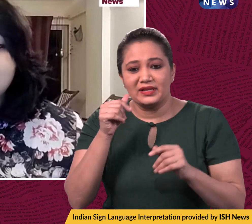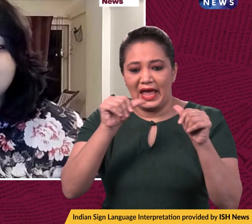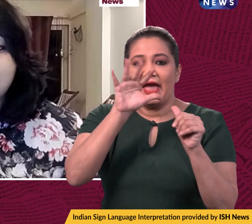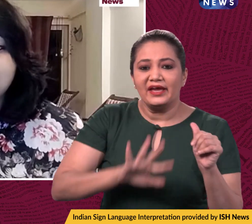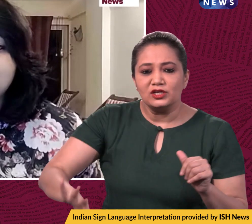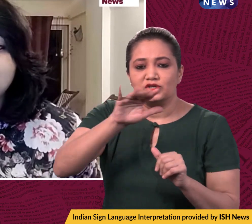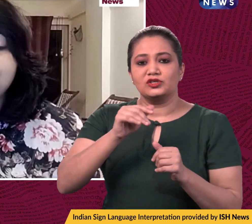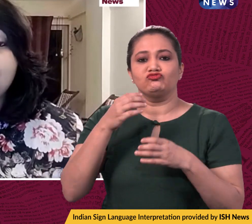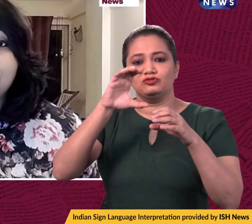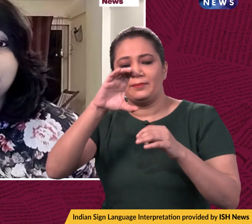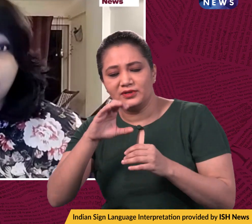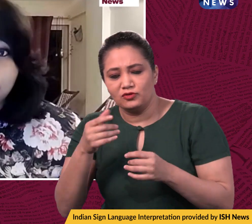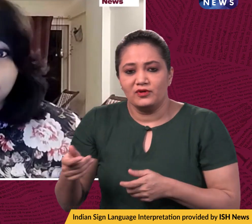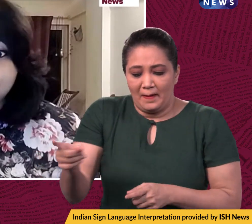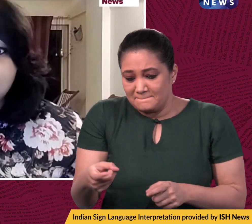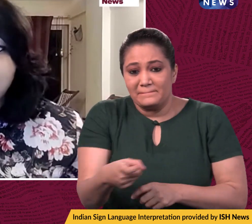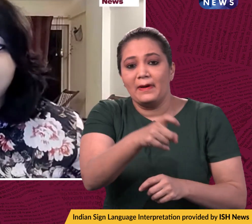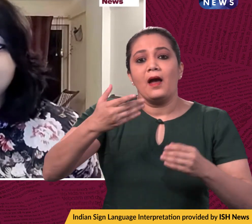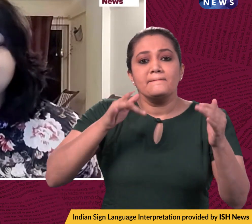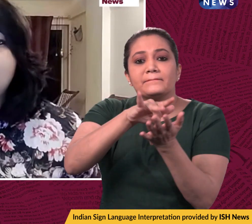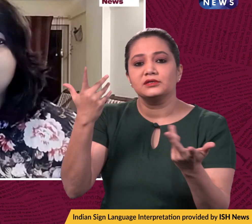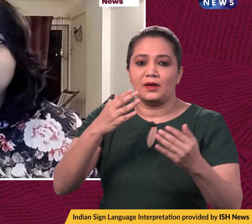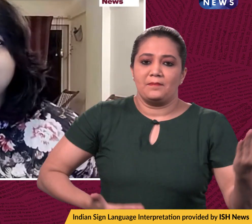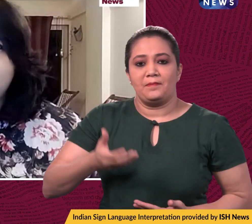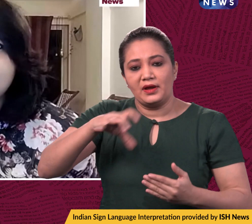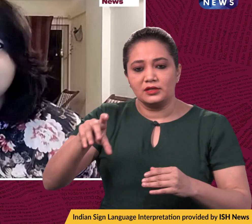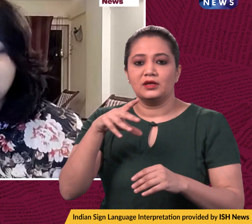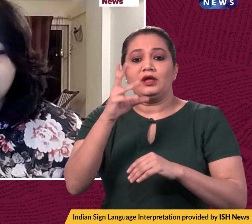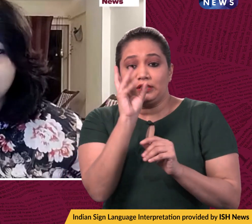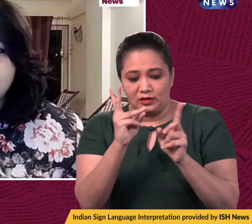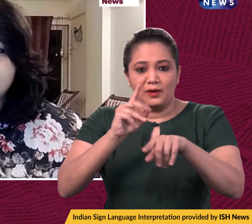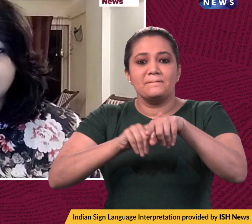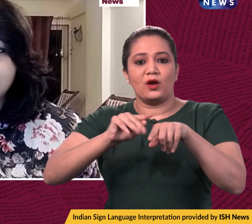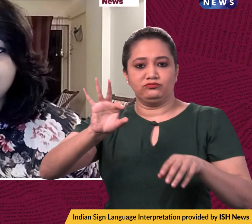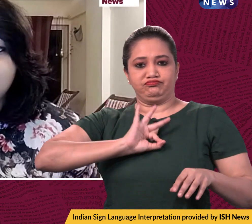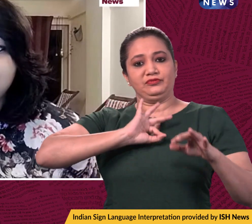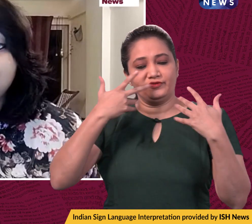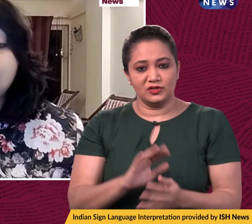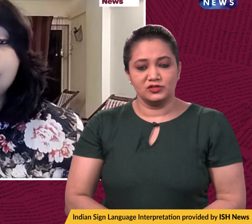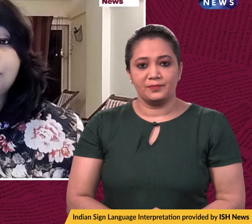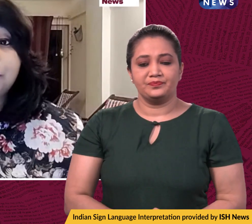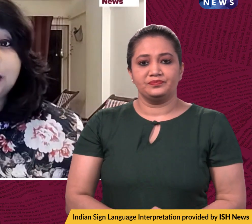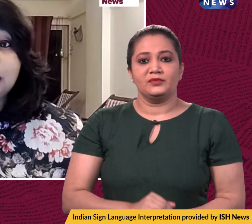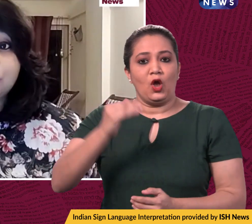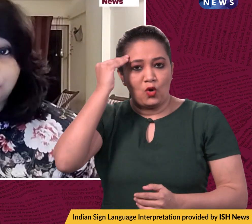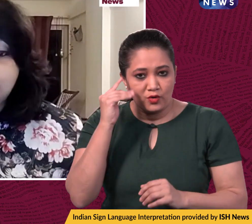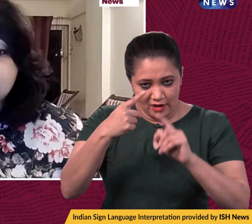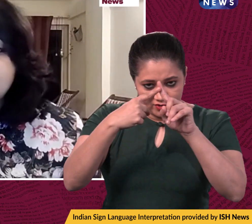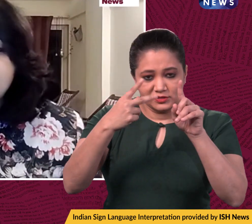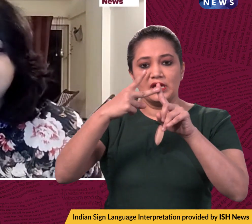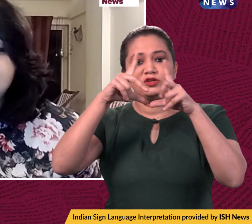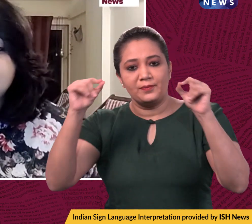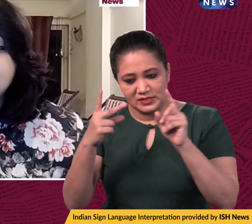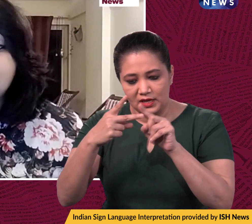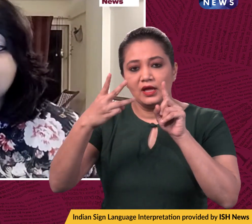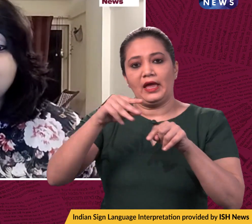Asian Champions Trophy hockey in Bangladesh to bag a bronze medal. Now, South Korea were the winners after beating Japan.